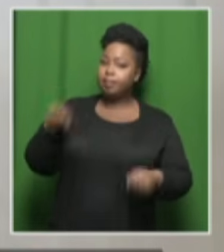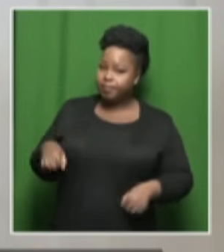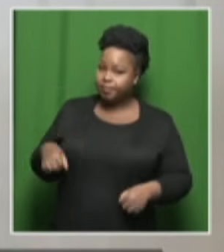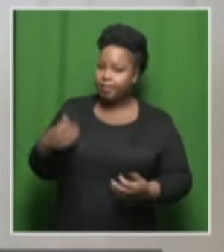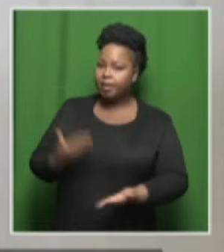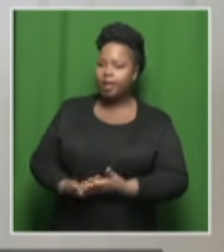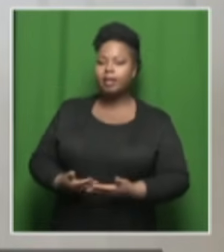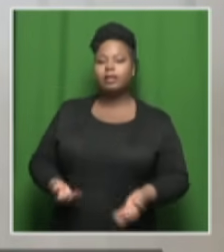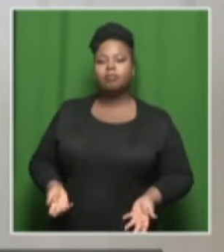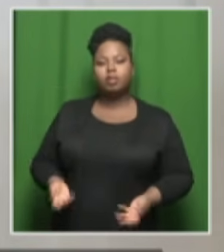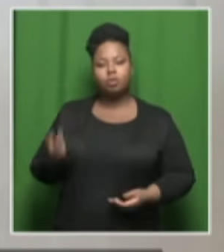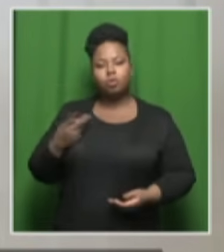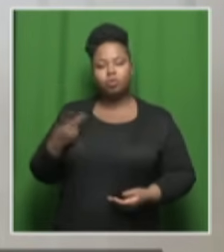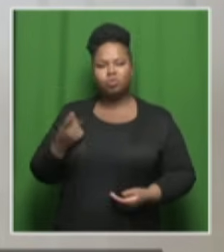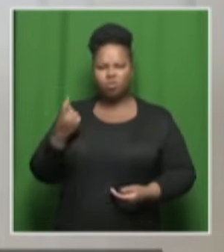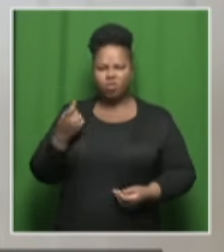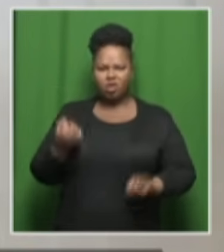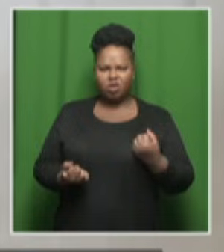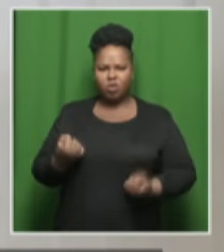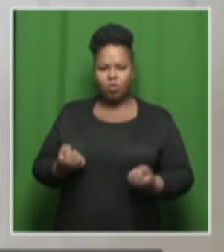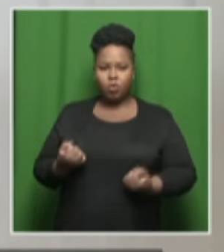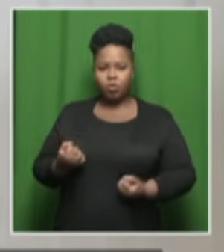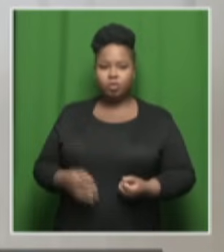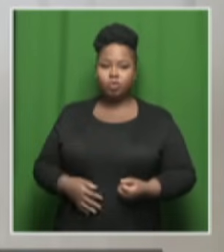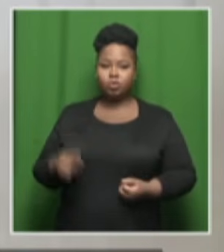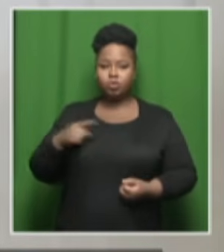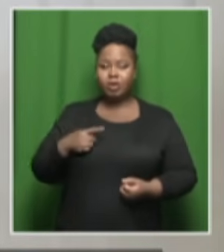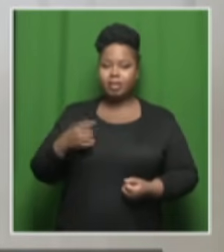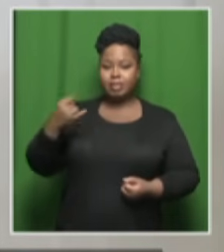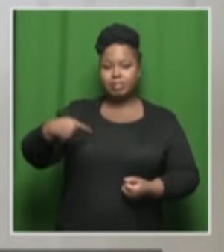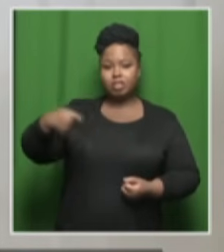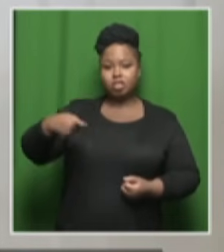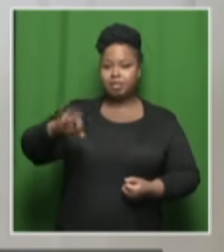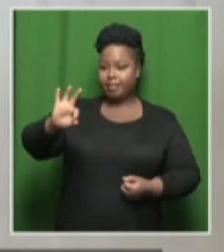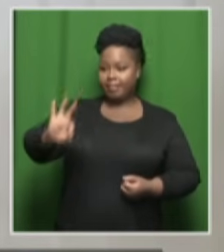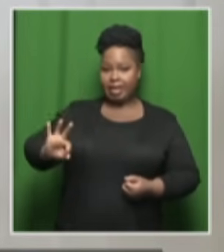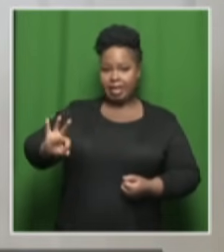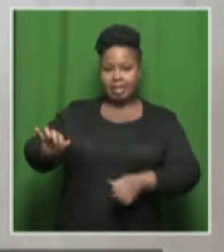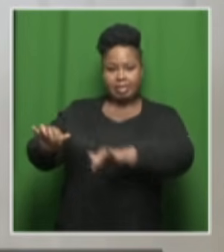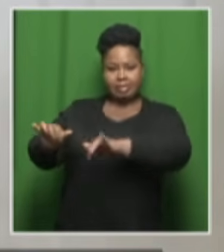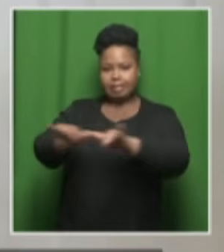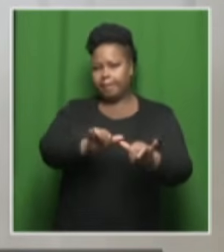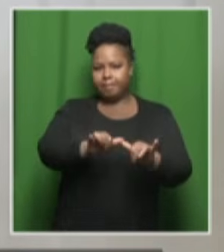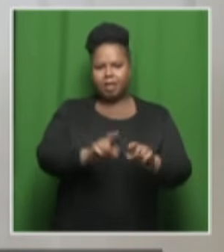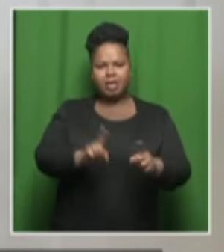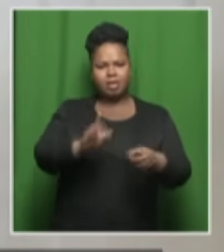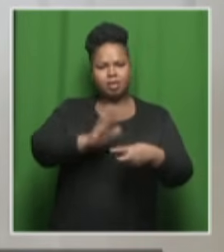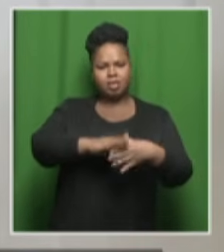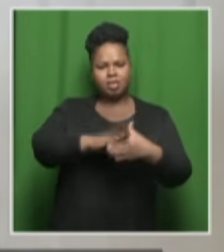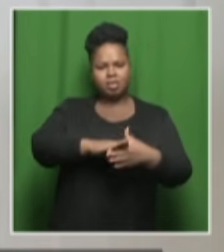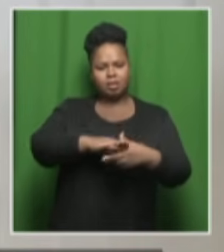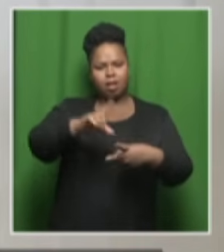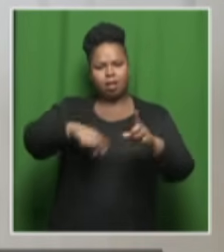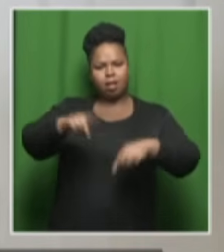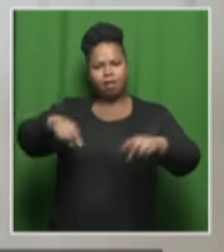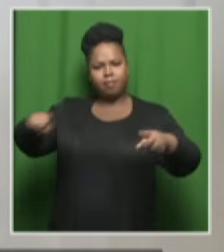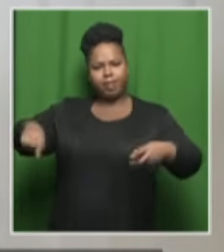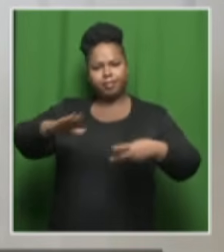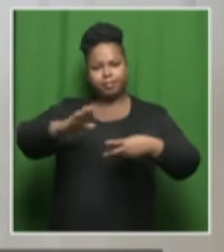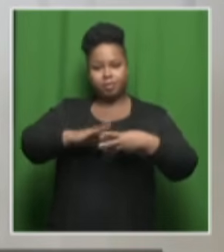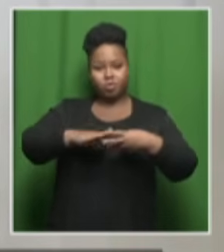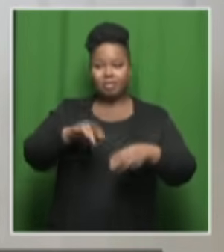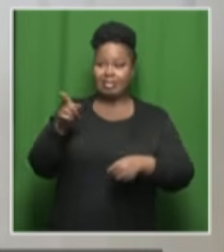In fact, we had one court that had three judgments that were speaking about the same thing, but the reasoning was very different. So it was about